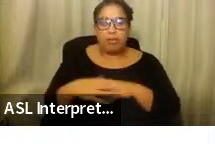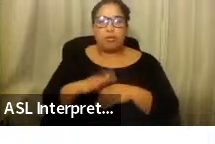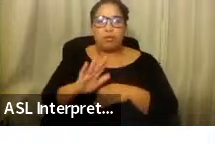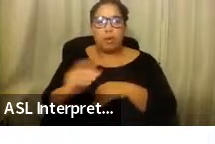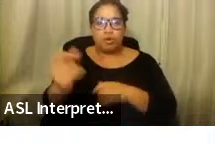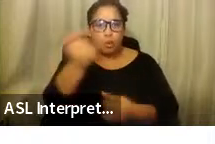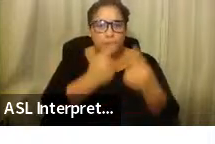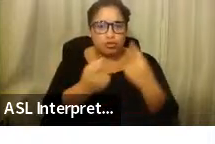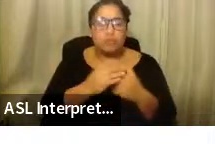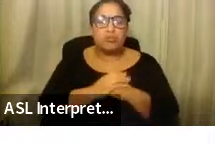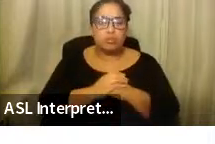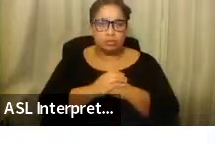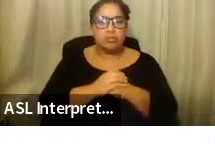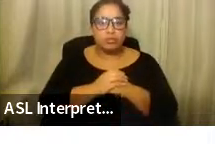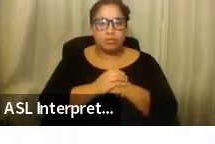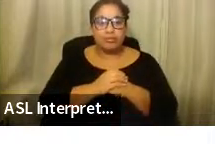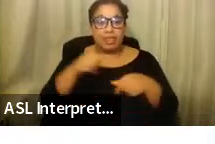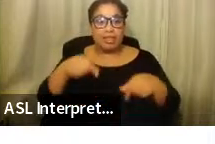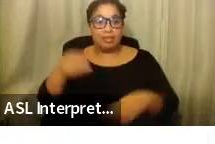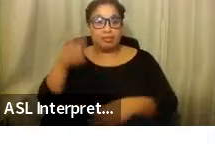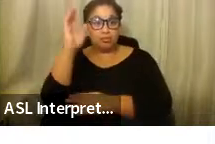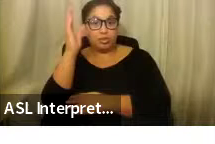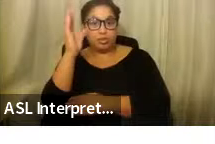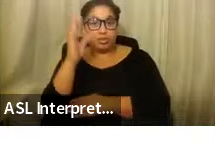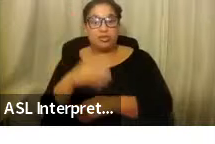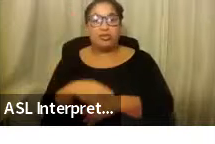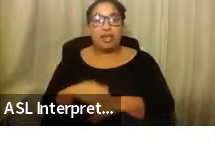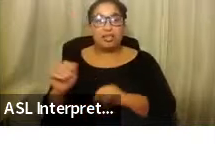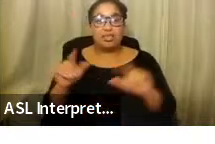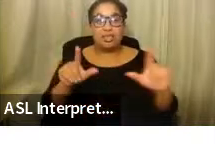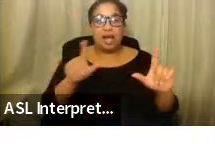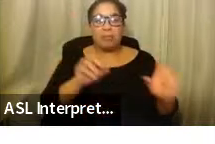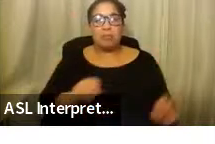questions. This presentation and the slide deck will be